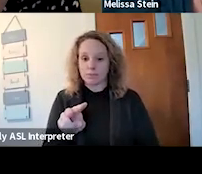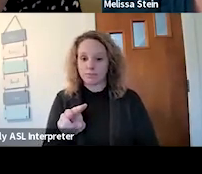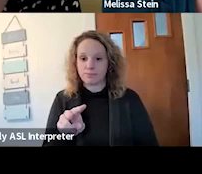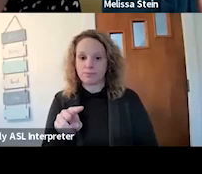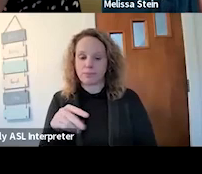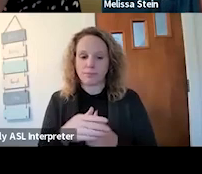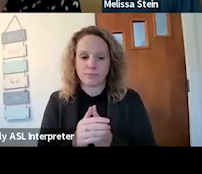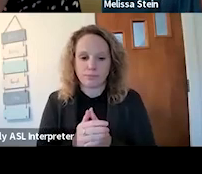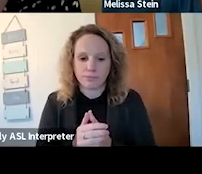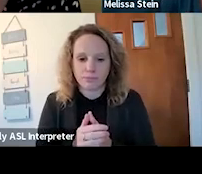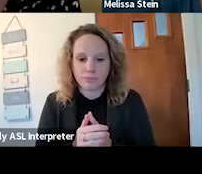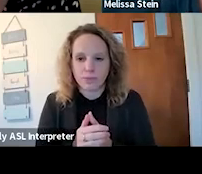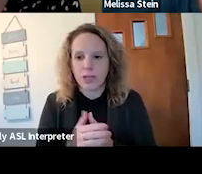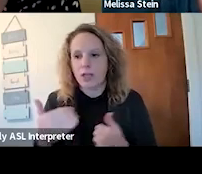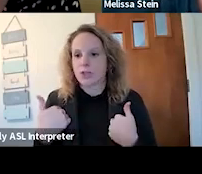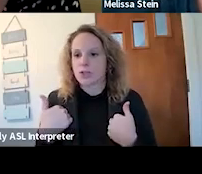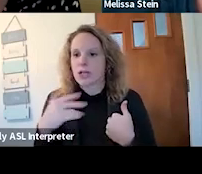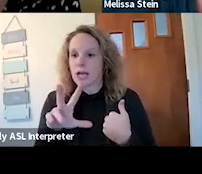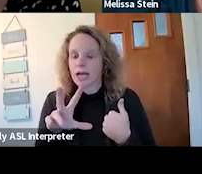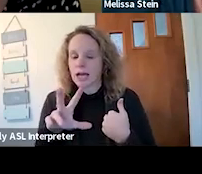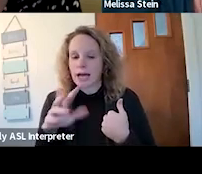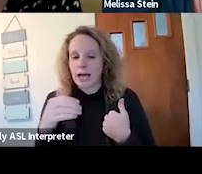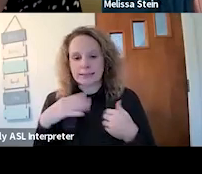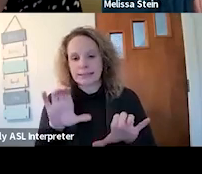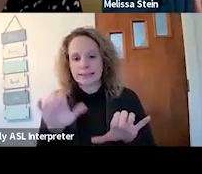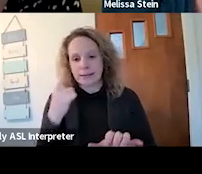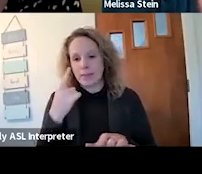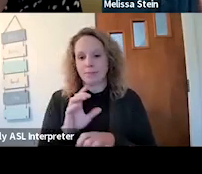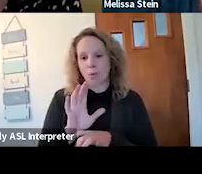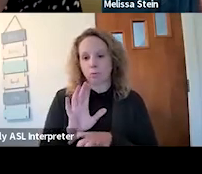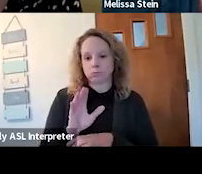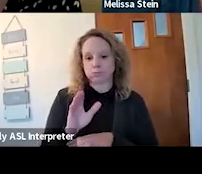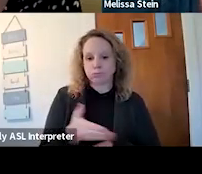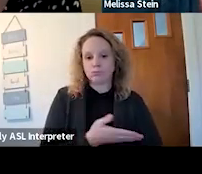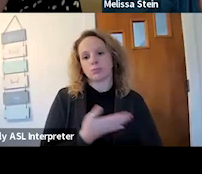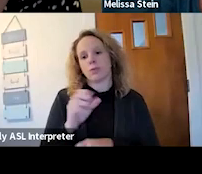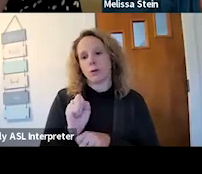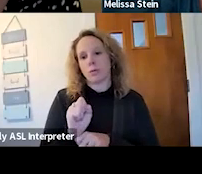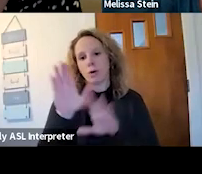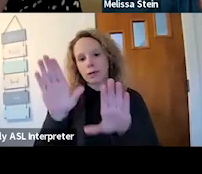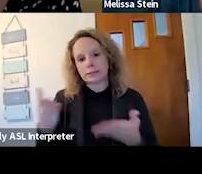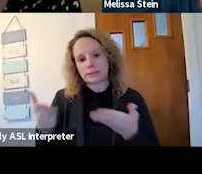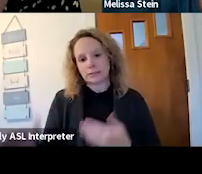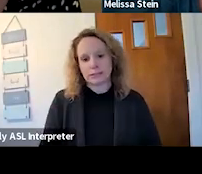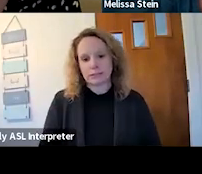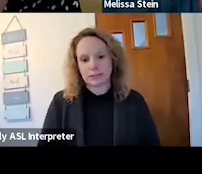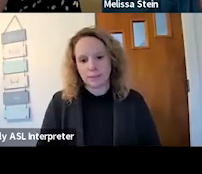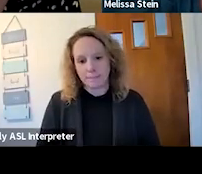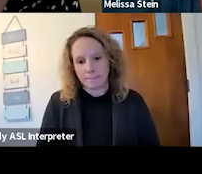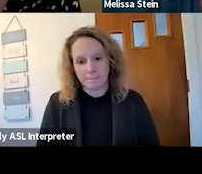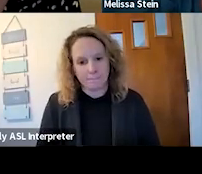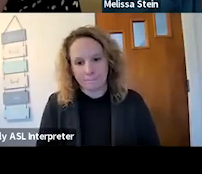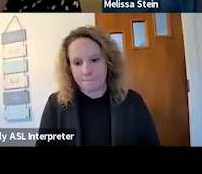with the prestigious Maxine Lando Cohen Award in appreciation for the extraordinary service to the children in her